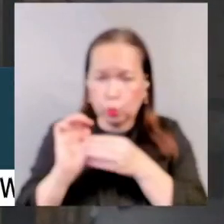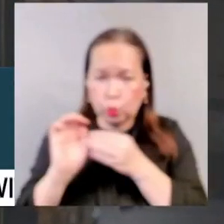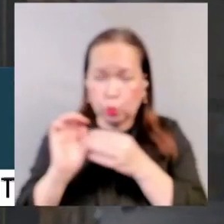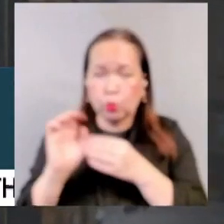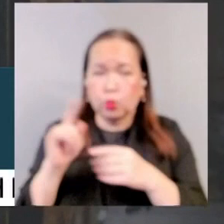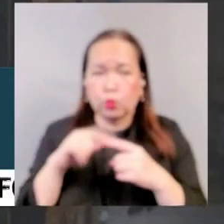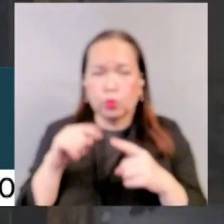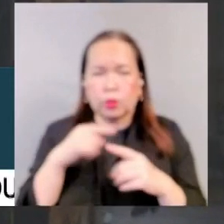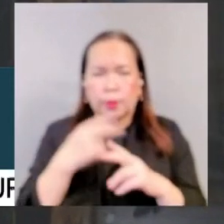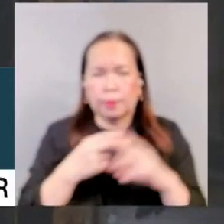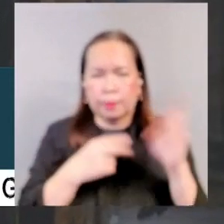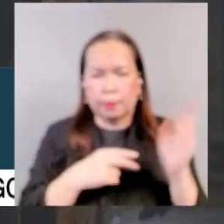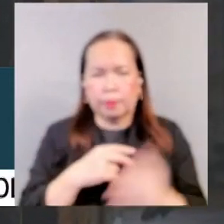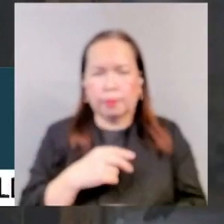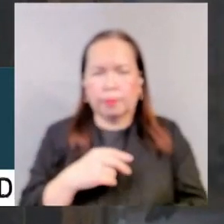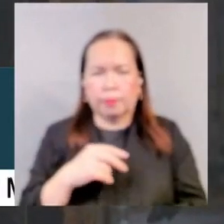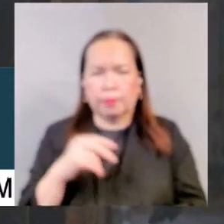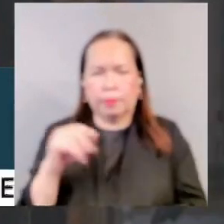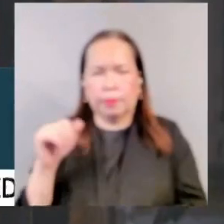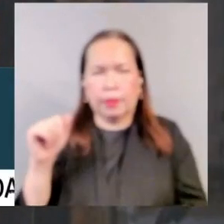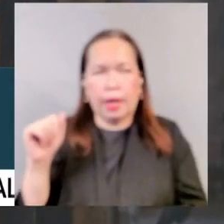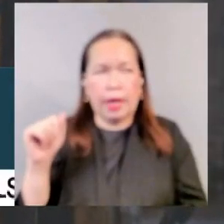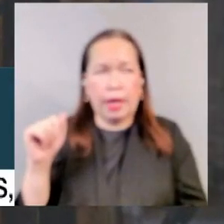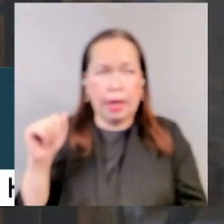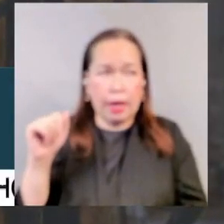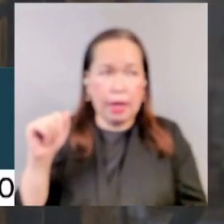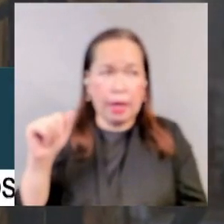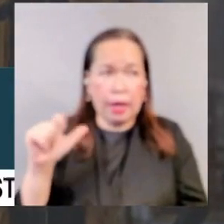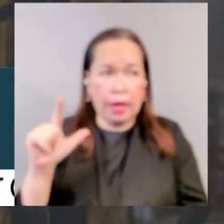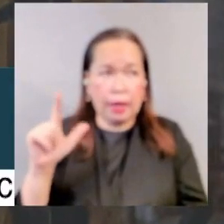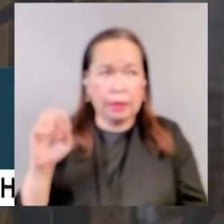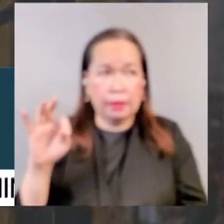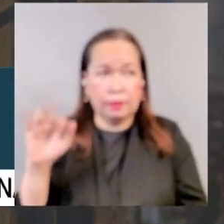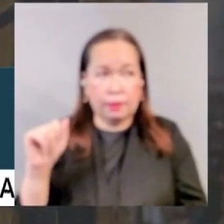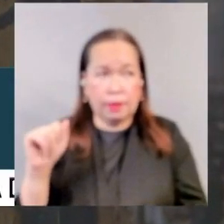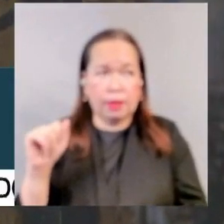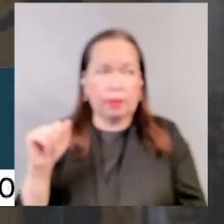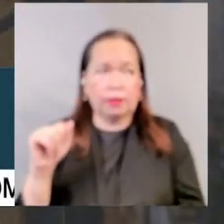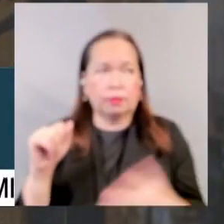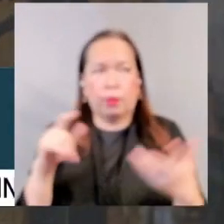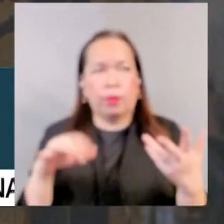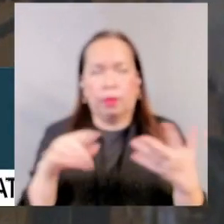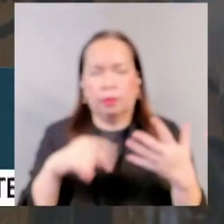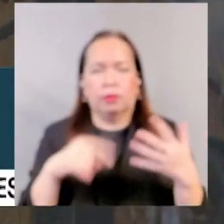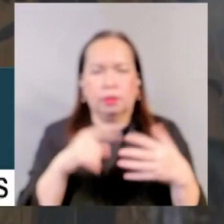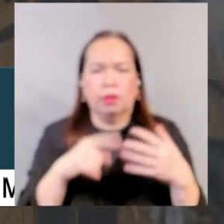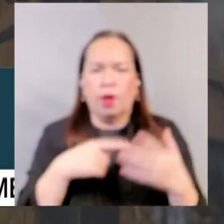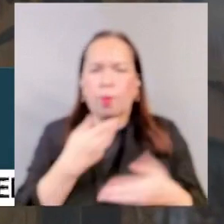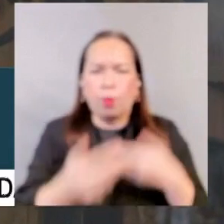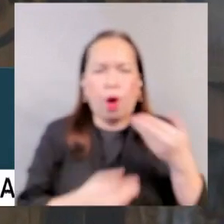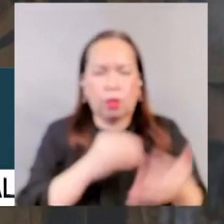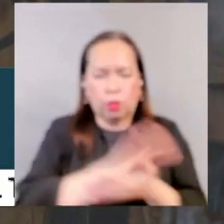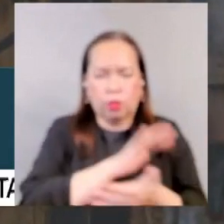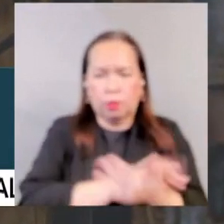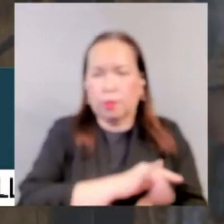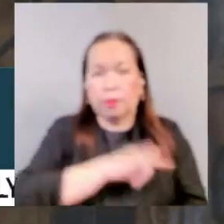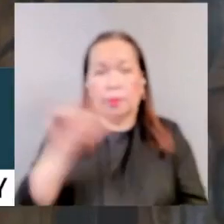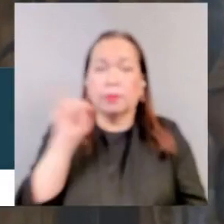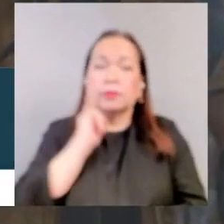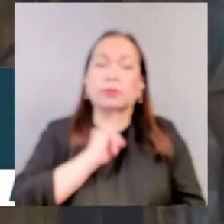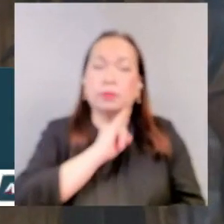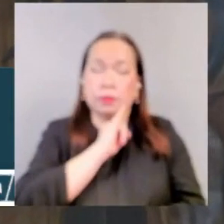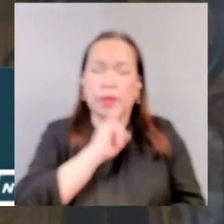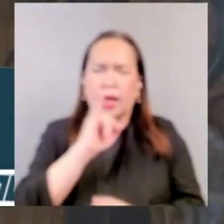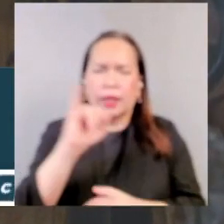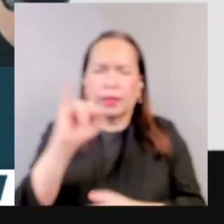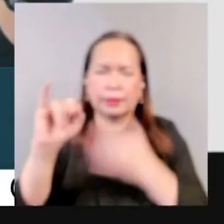Alpha Assistenza for the processing of their employment documents in the country. However, the agency issued fake documents